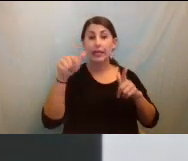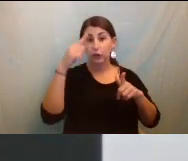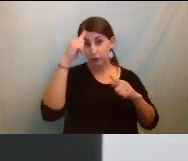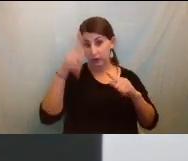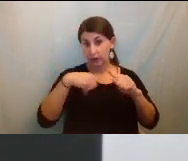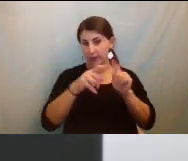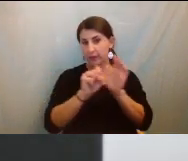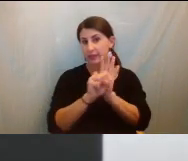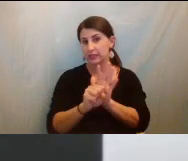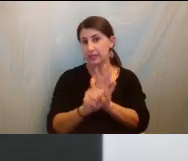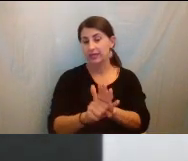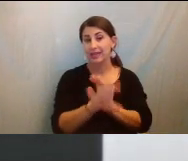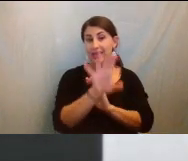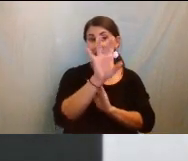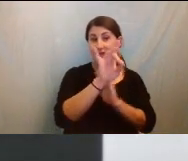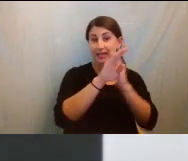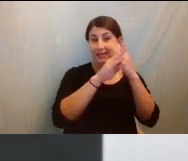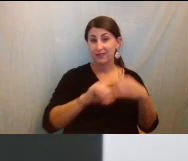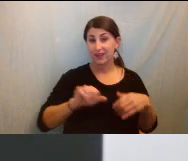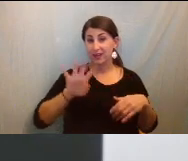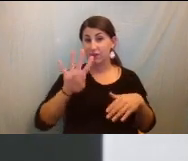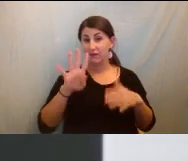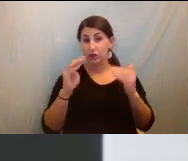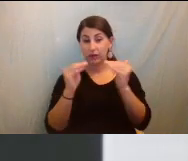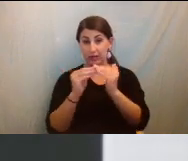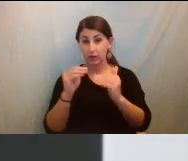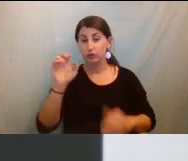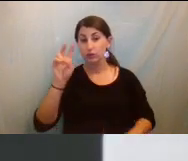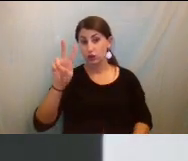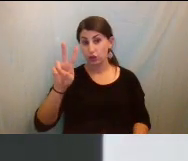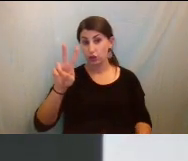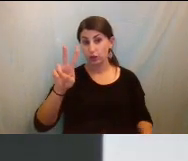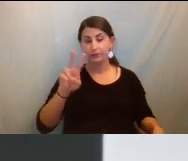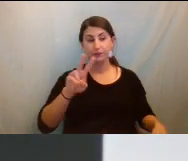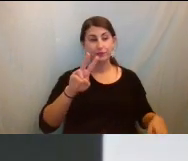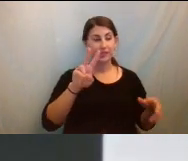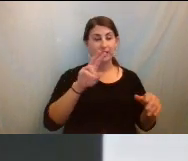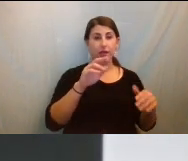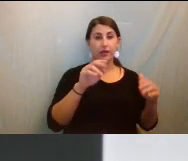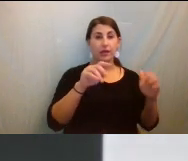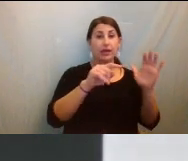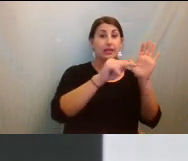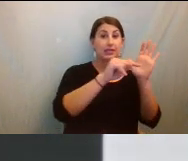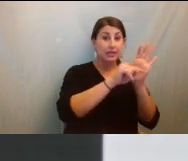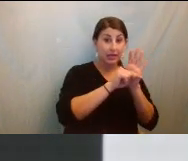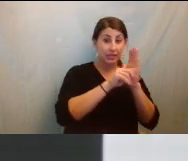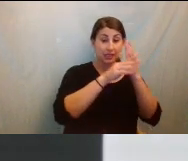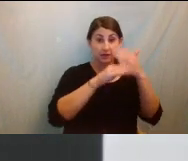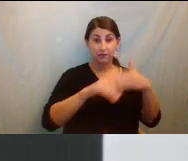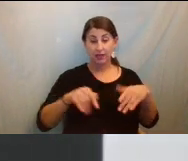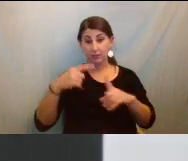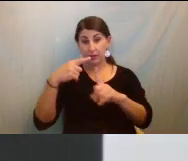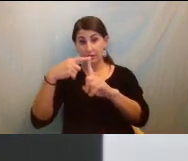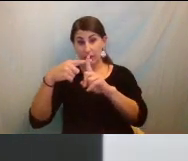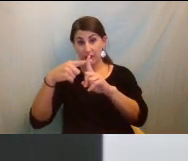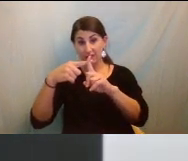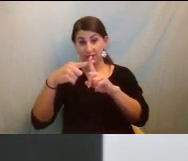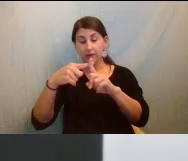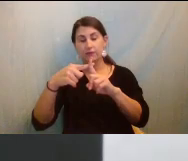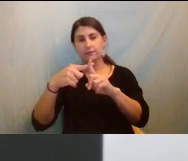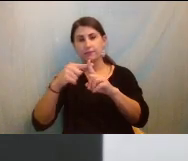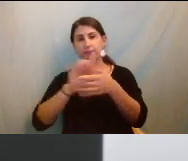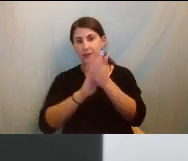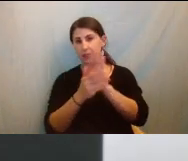think about the signs. So 8 divided by 4 is 2. And a negative divided by a positive is a negative.